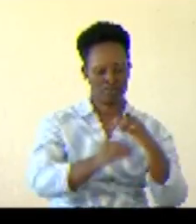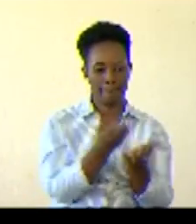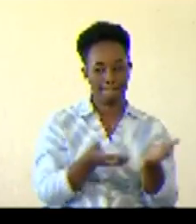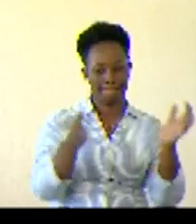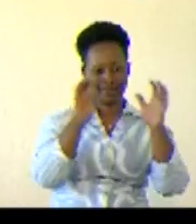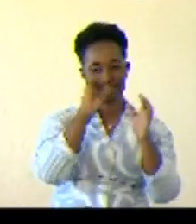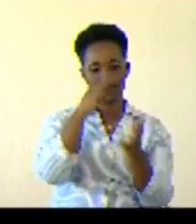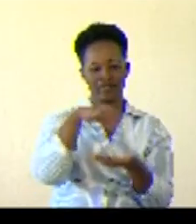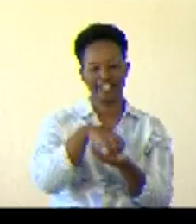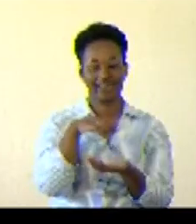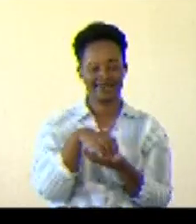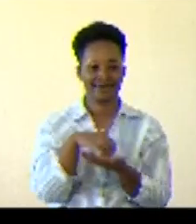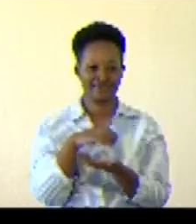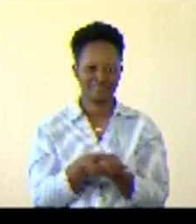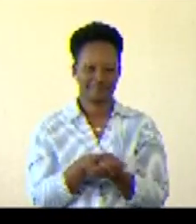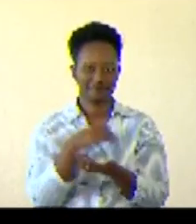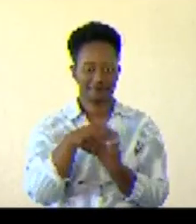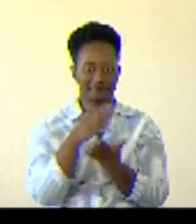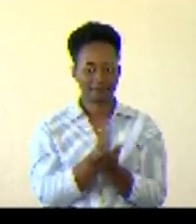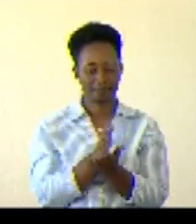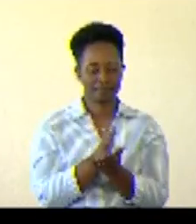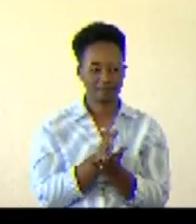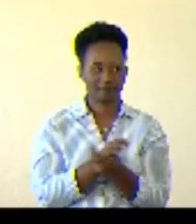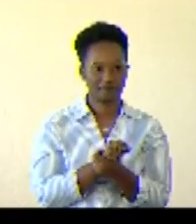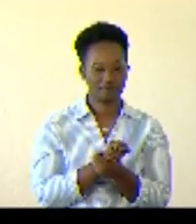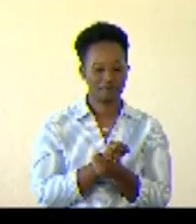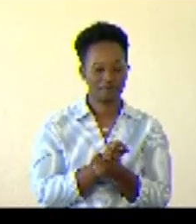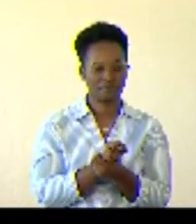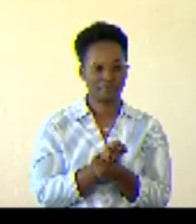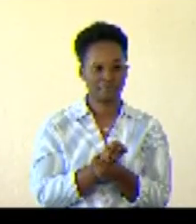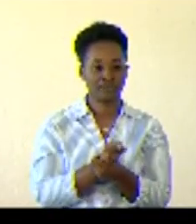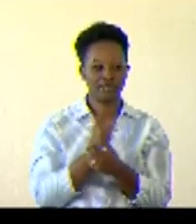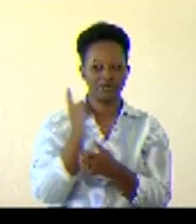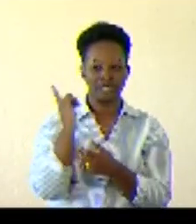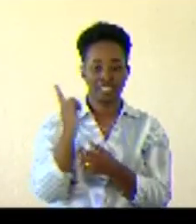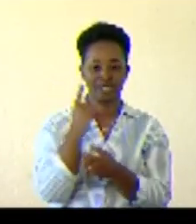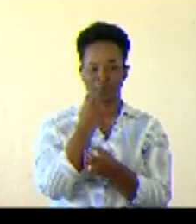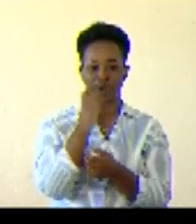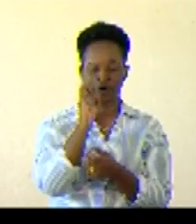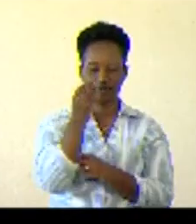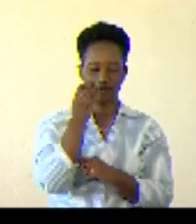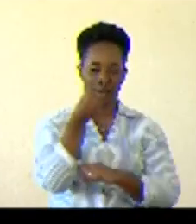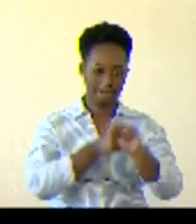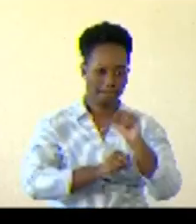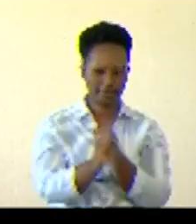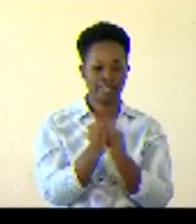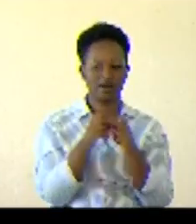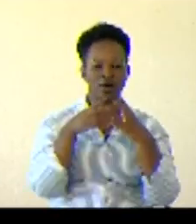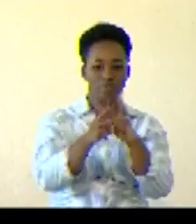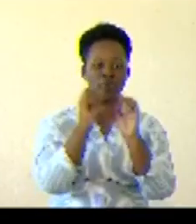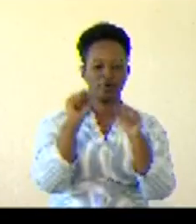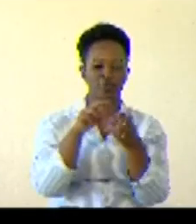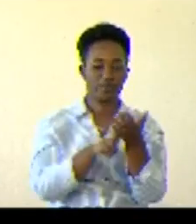cakes. That was the profit realized. So this is one of the applications, how we can apply the